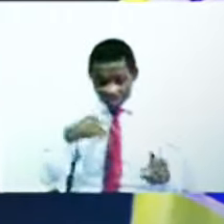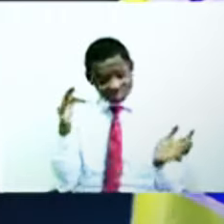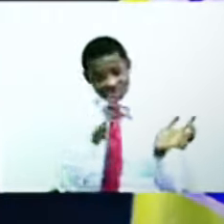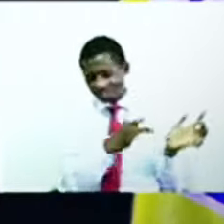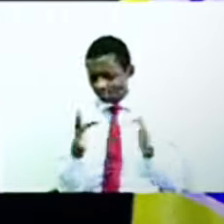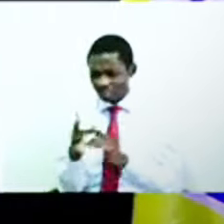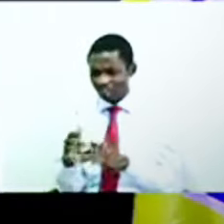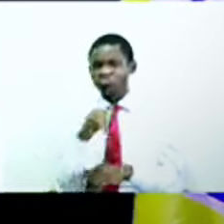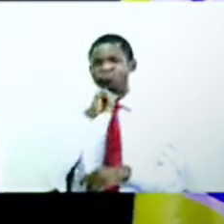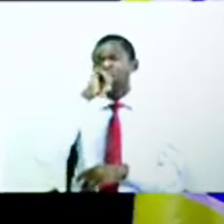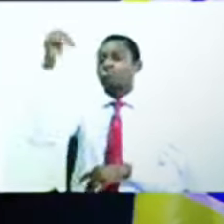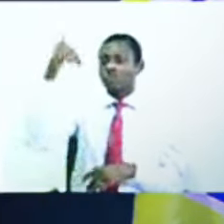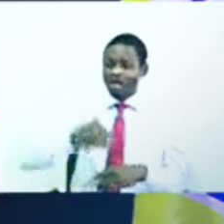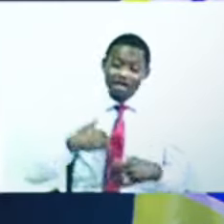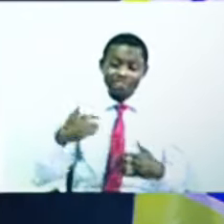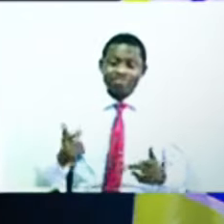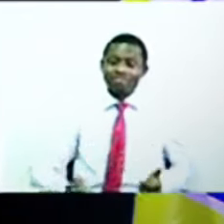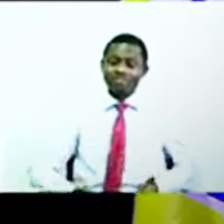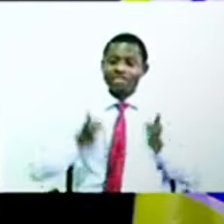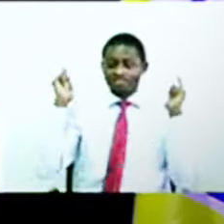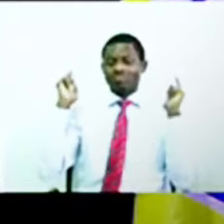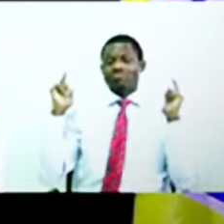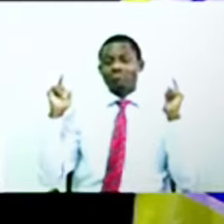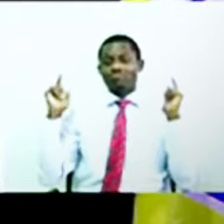has no life.